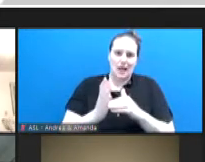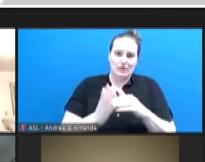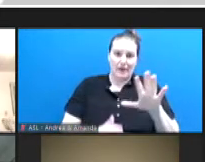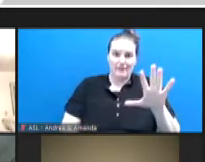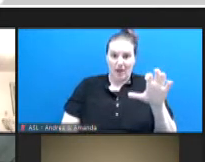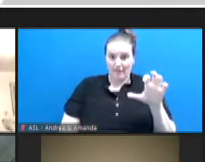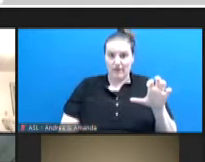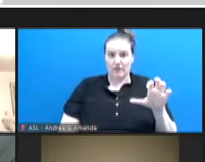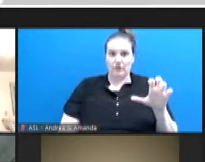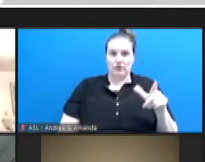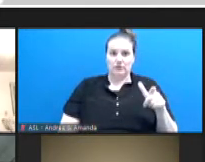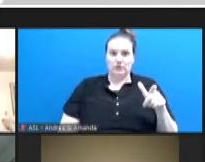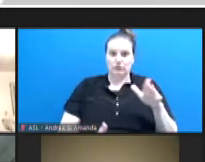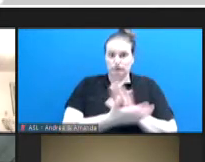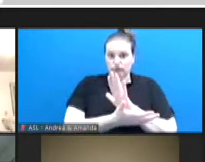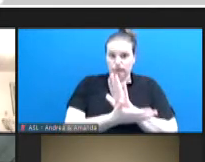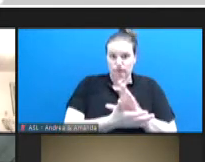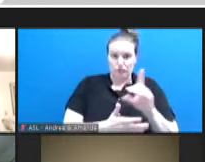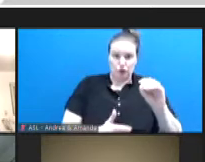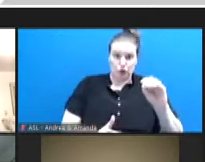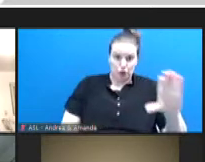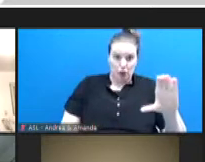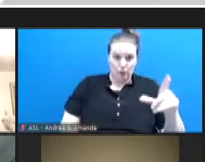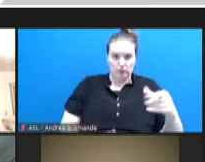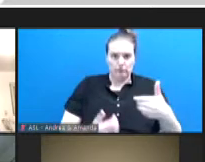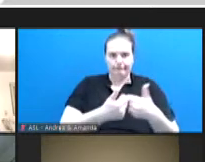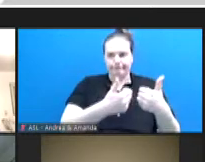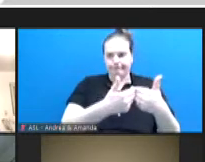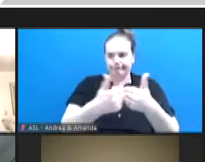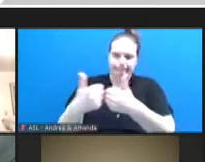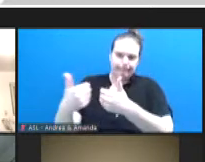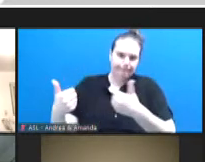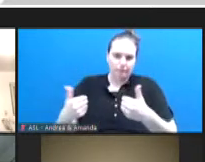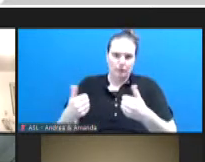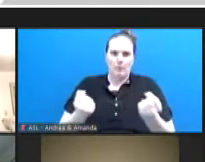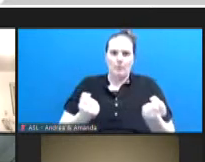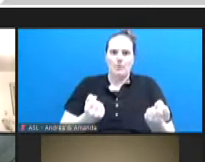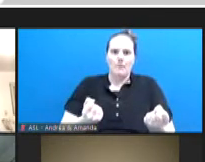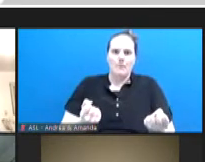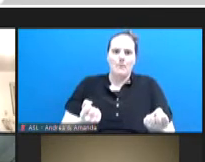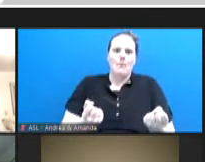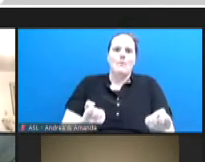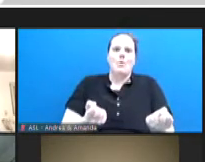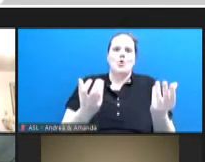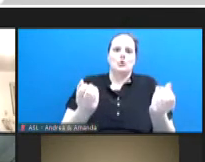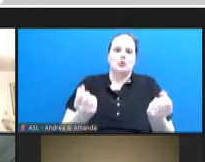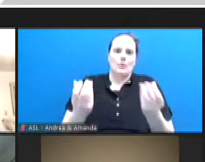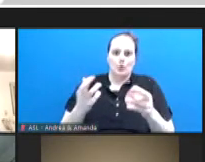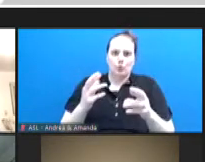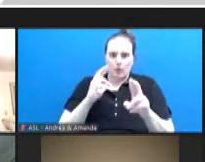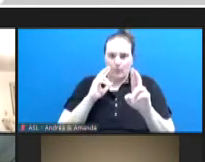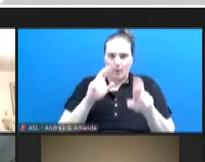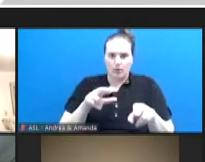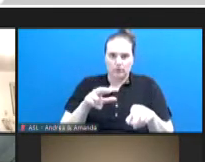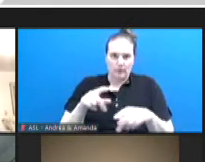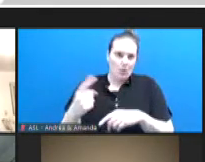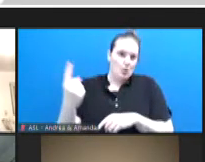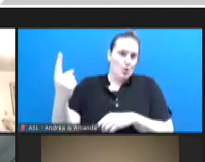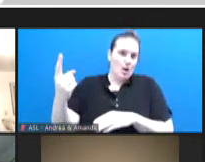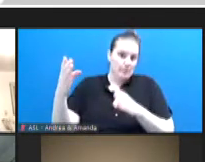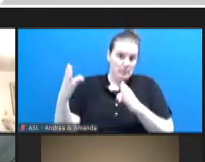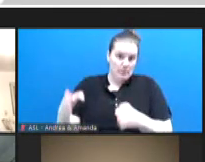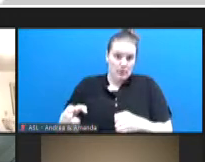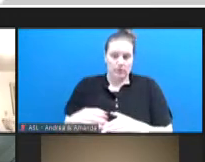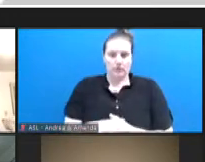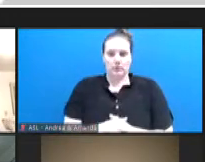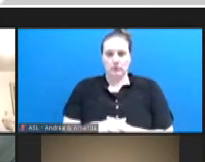6,500 documents been like separated into multiple reports by one person?